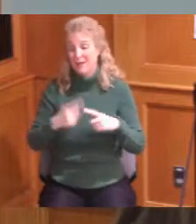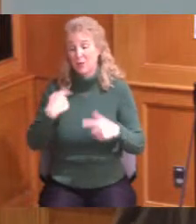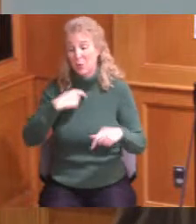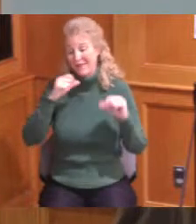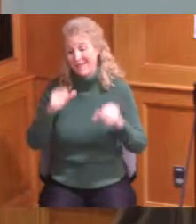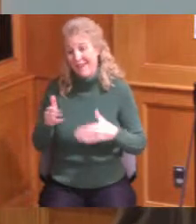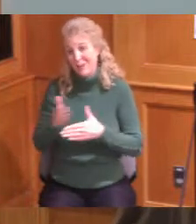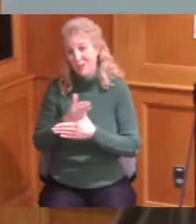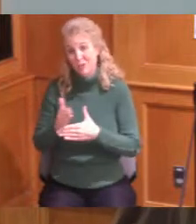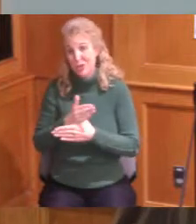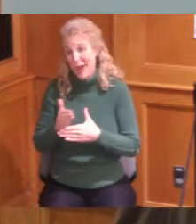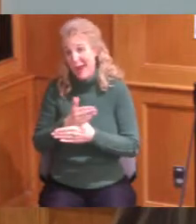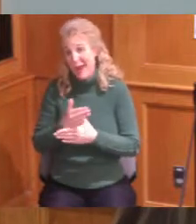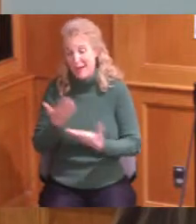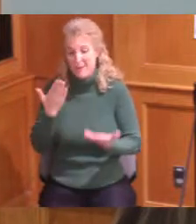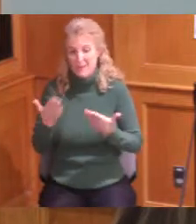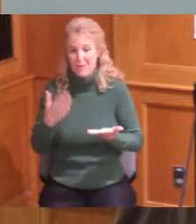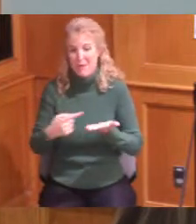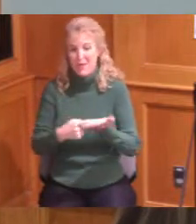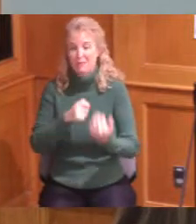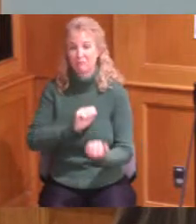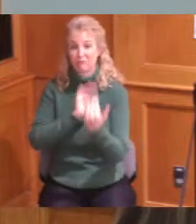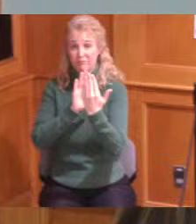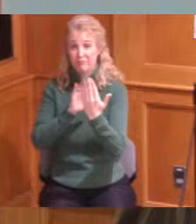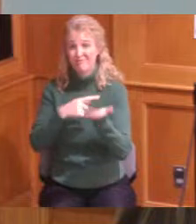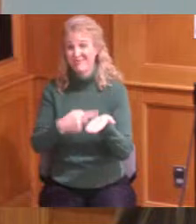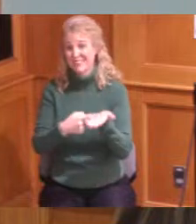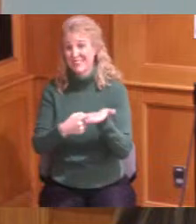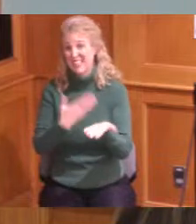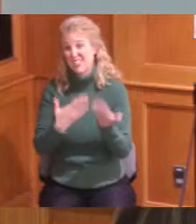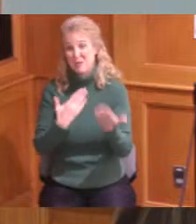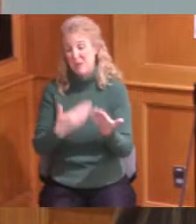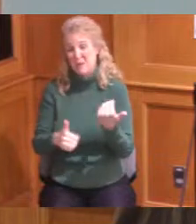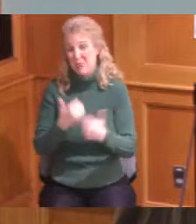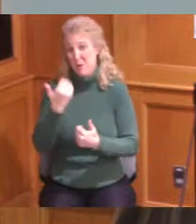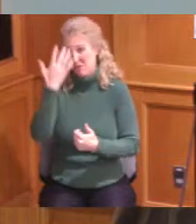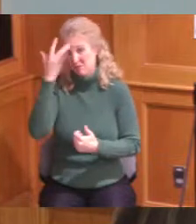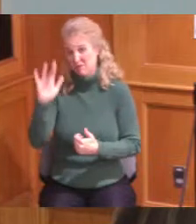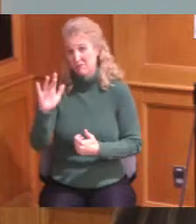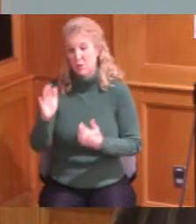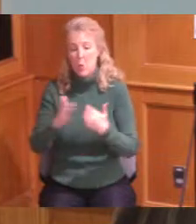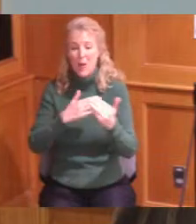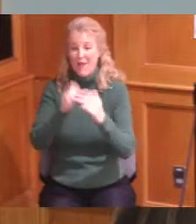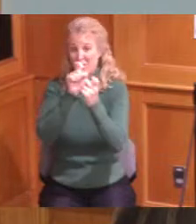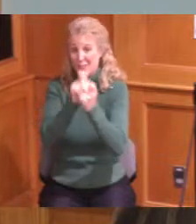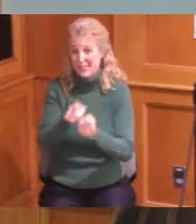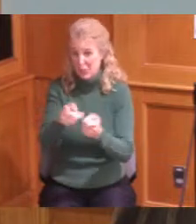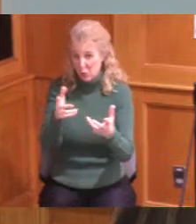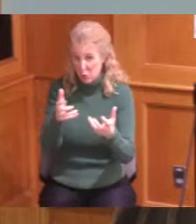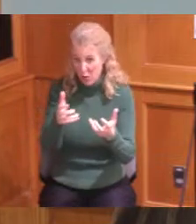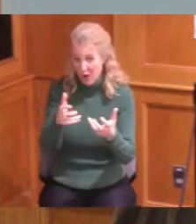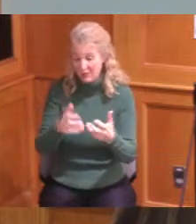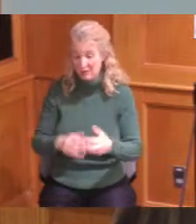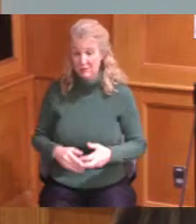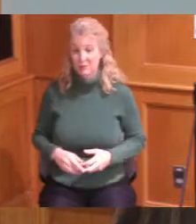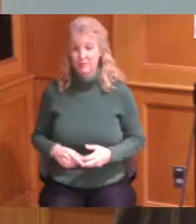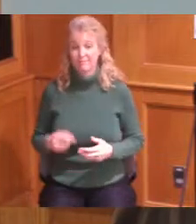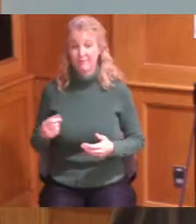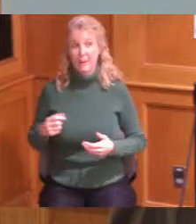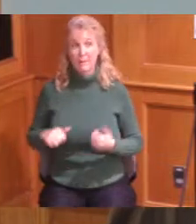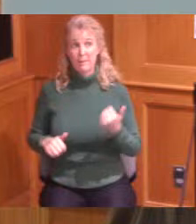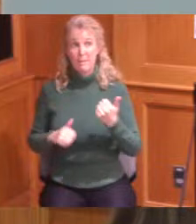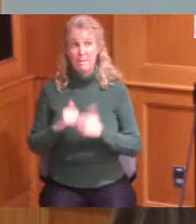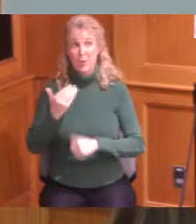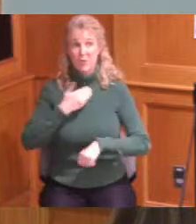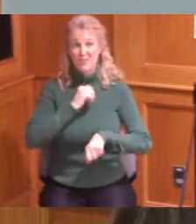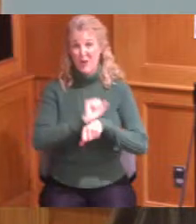a get together would make the most sense to kind of go through, you know, in whatever level of detail you want to see that. A lot of the work that the staff